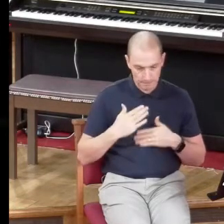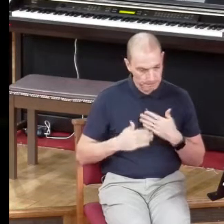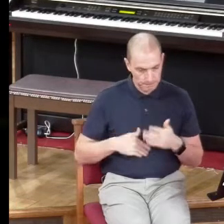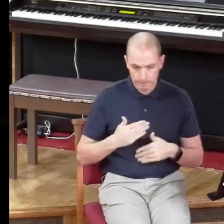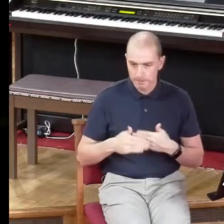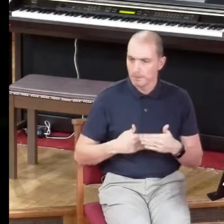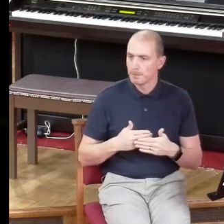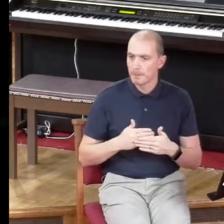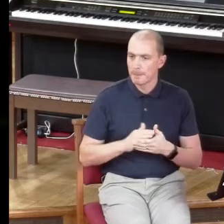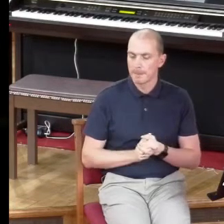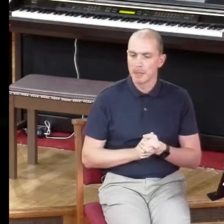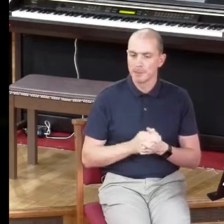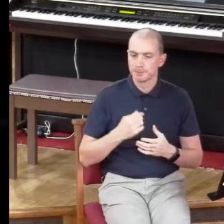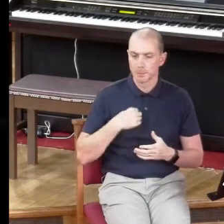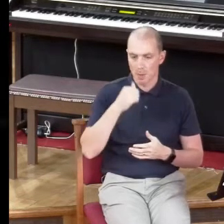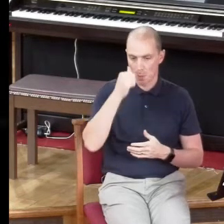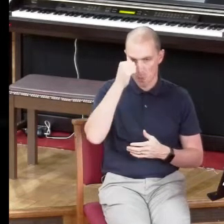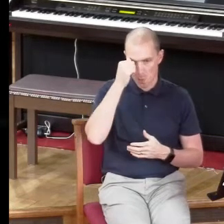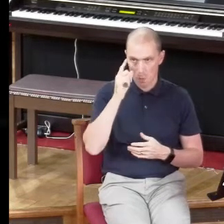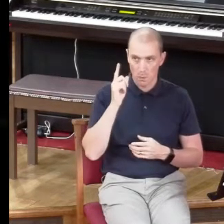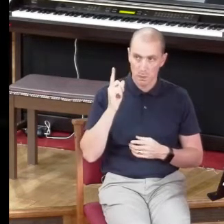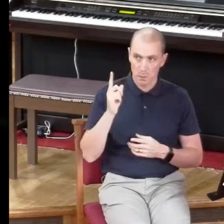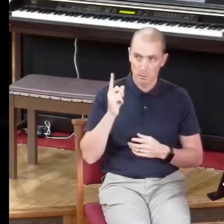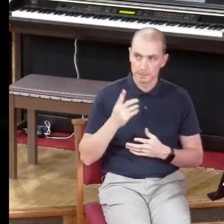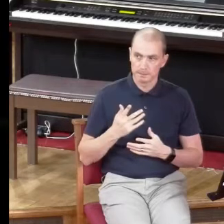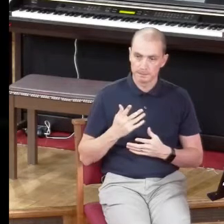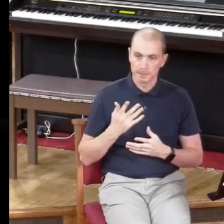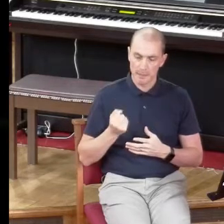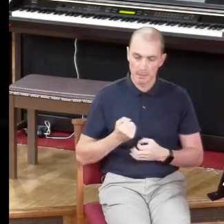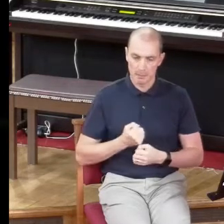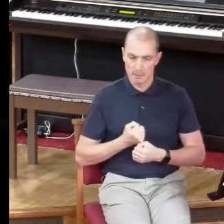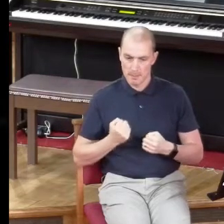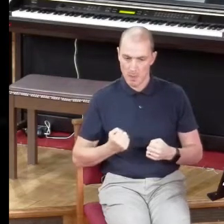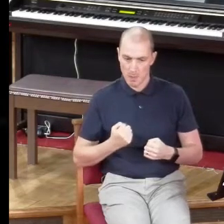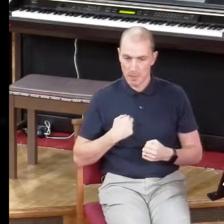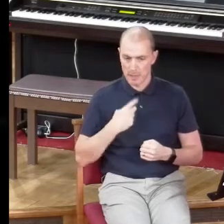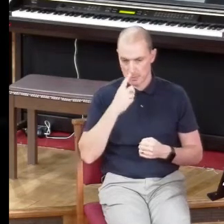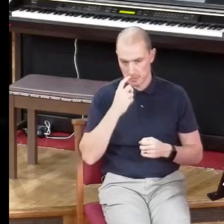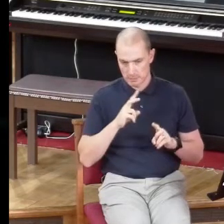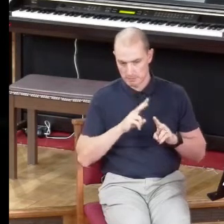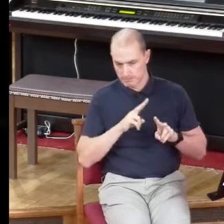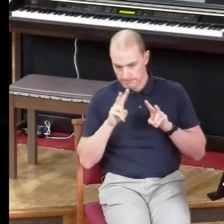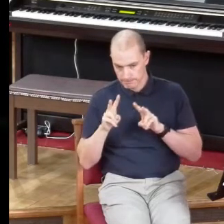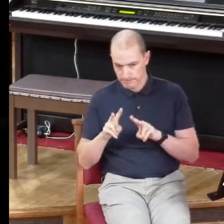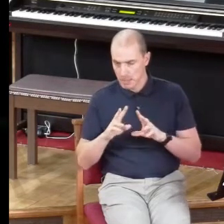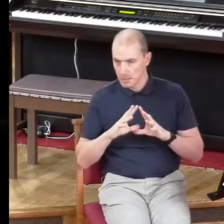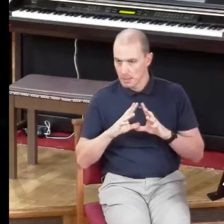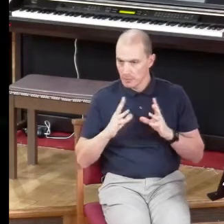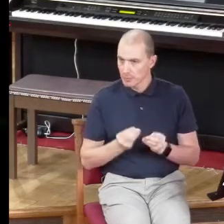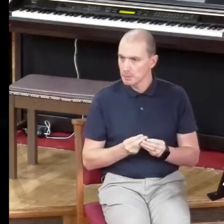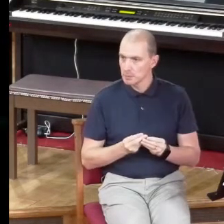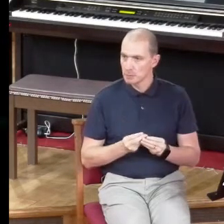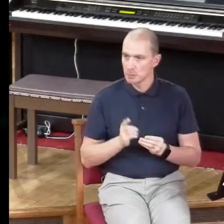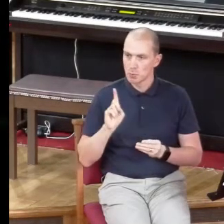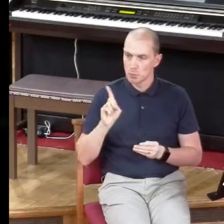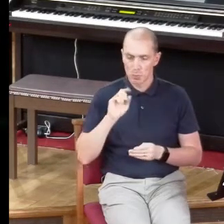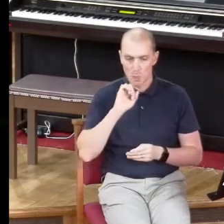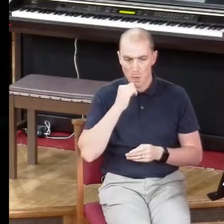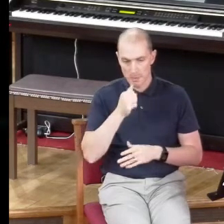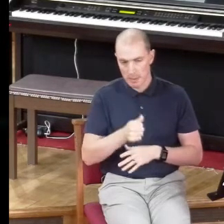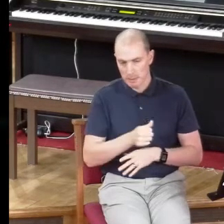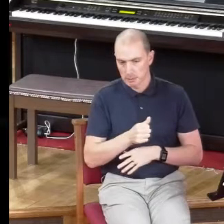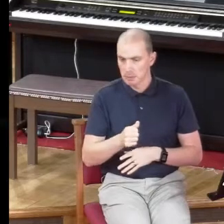know that you're a God who knows everything about us and would bless us in everything we do, in